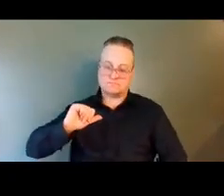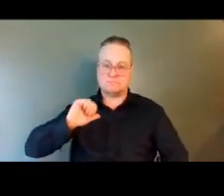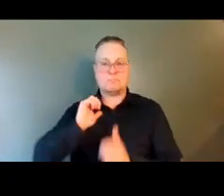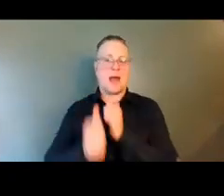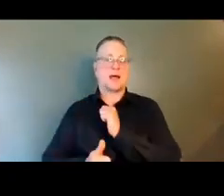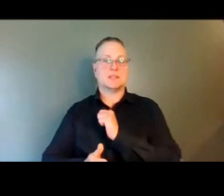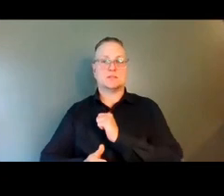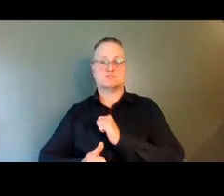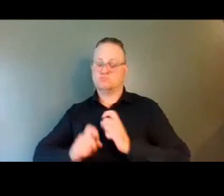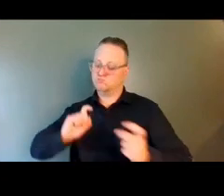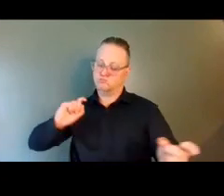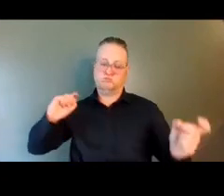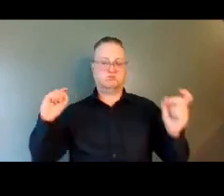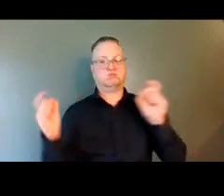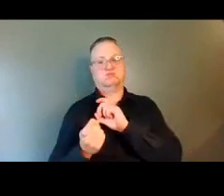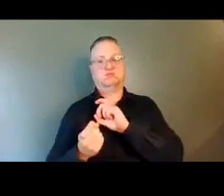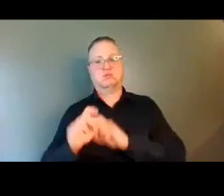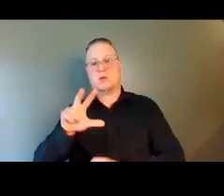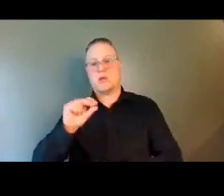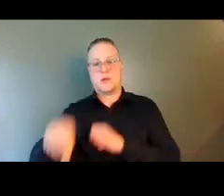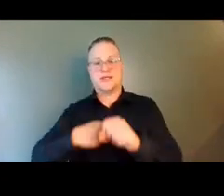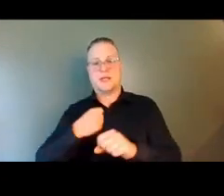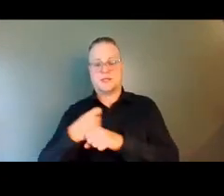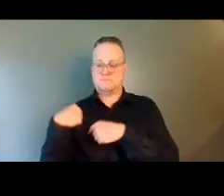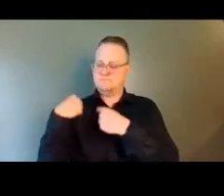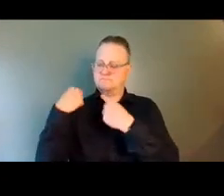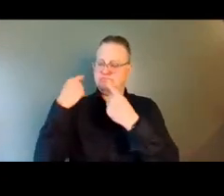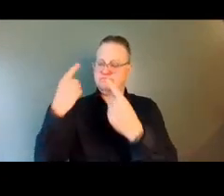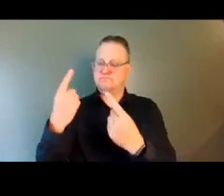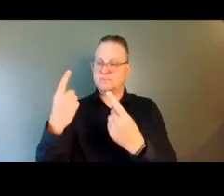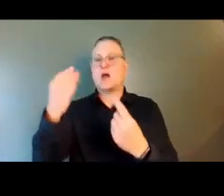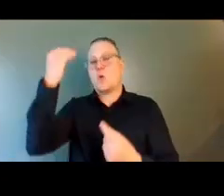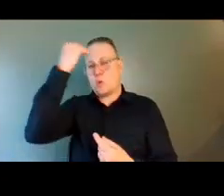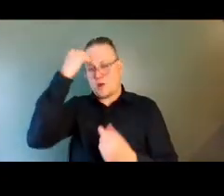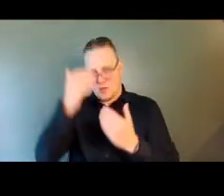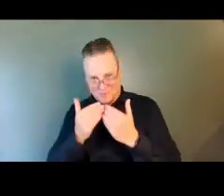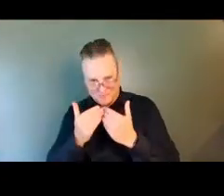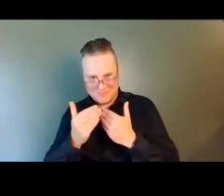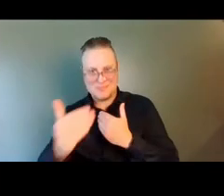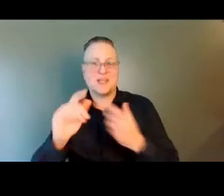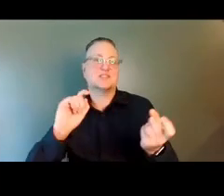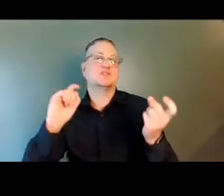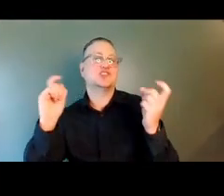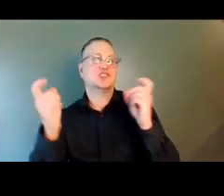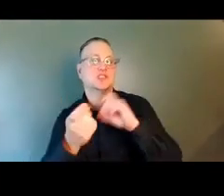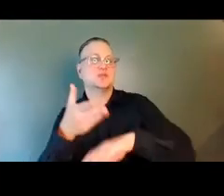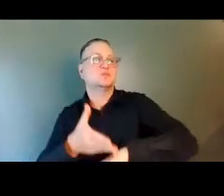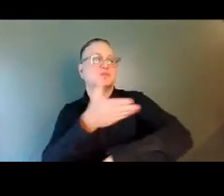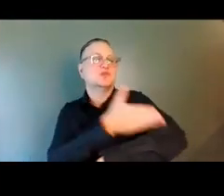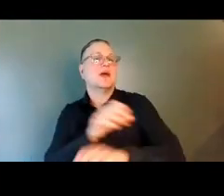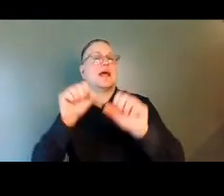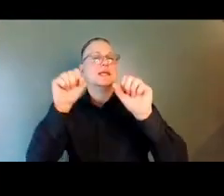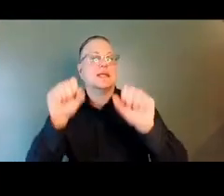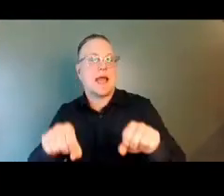made changes in the last 30 years, we know that we still have plenty of room for improvement. Where do you see